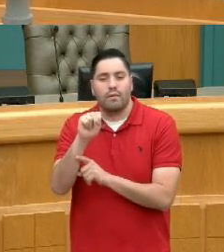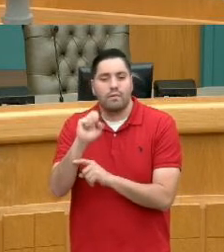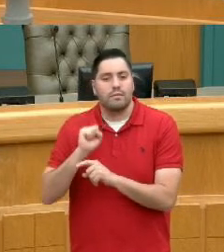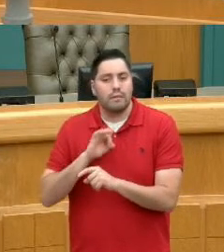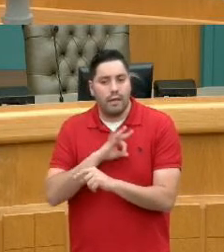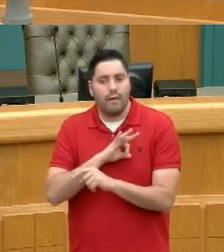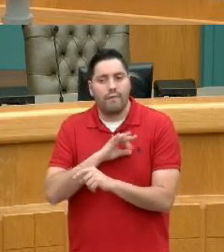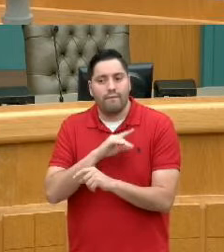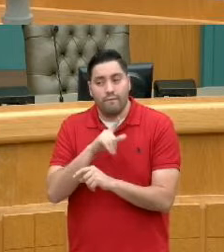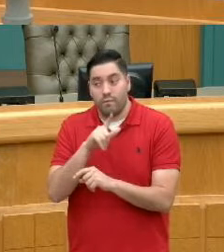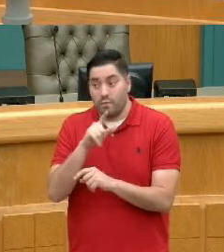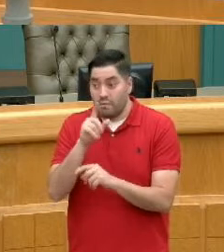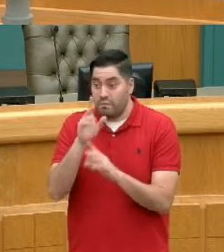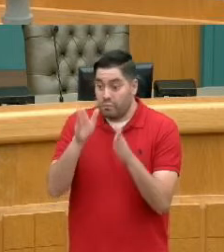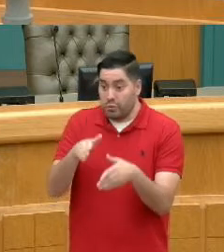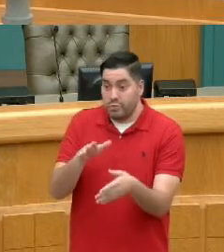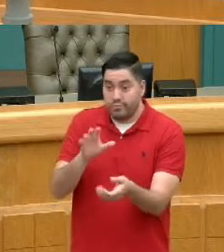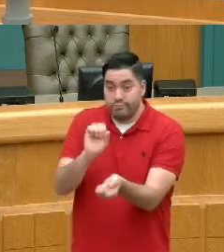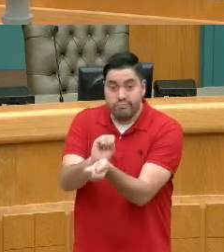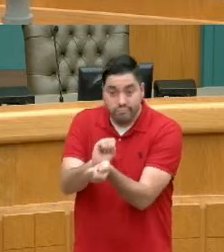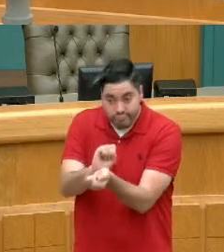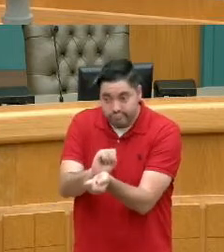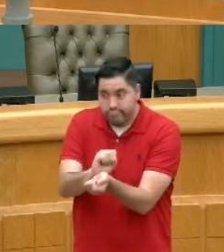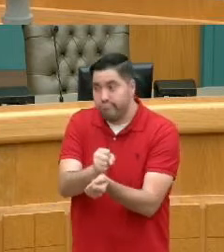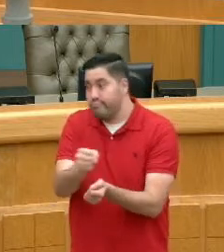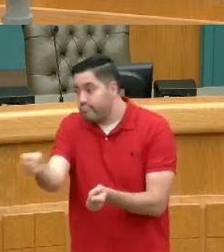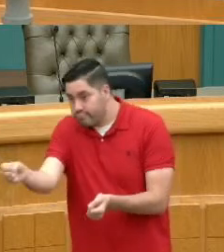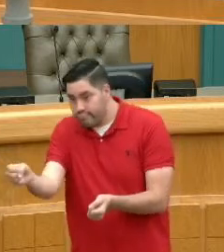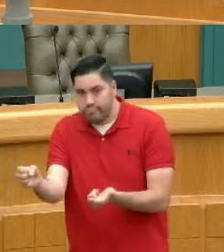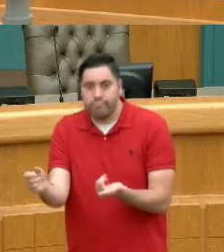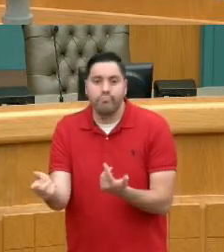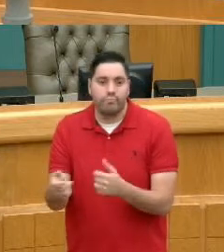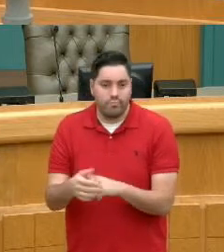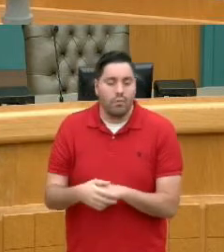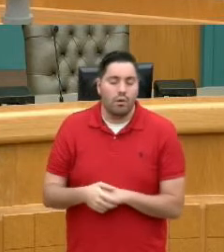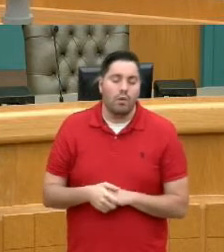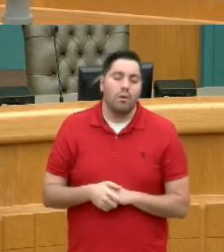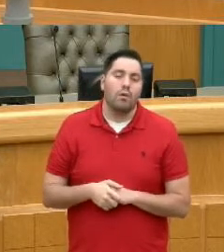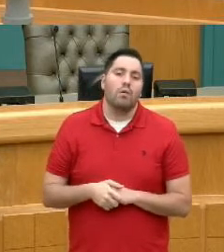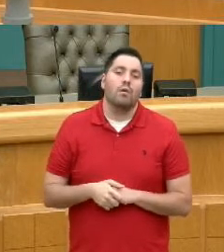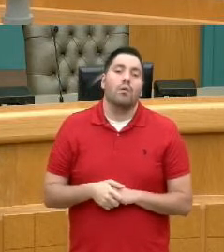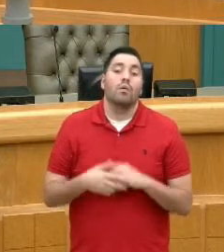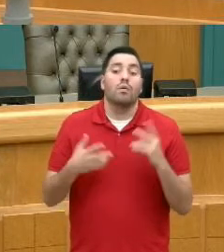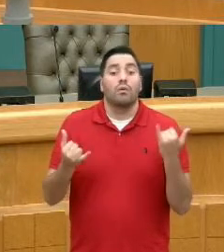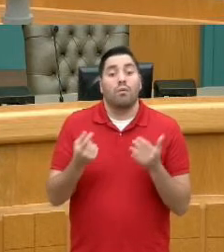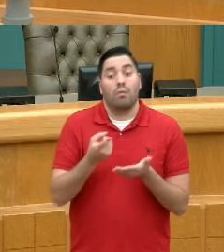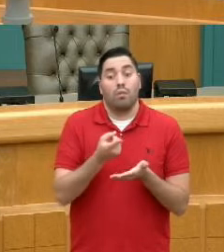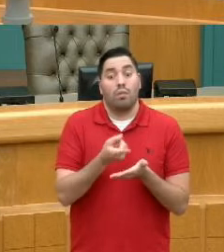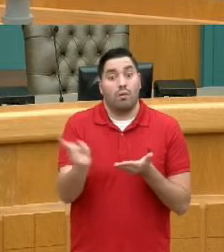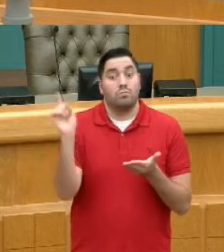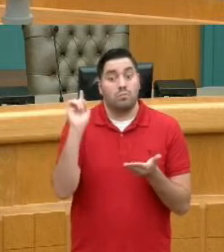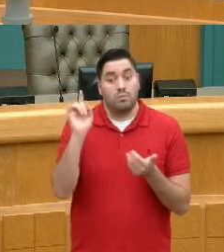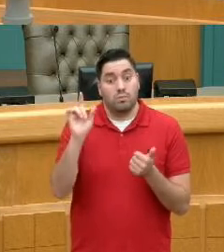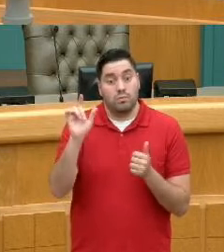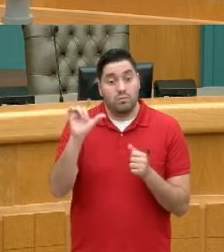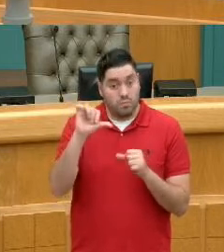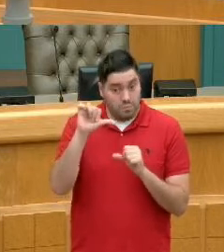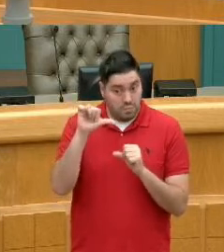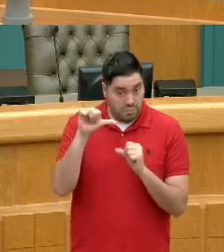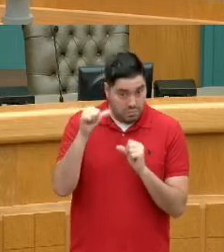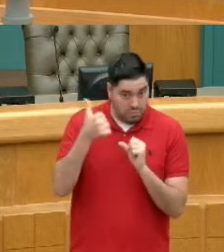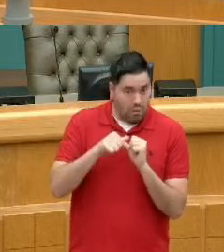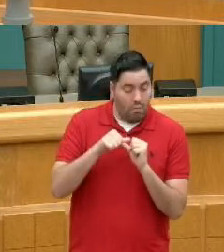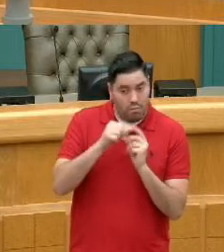are apprehended by the police department are taken as their first step. So last week, there was